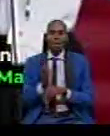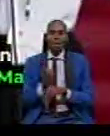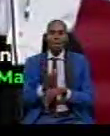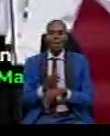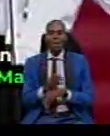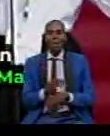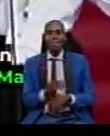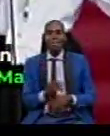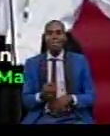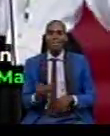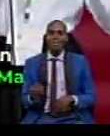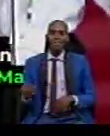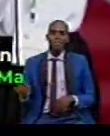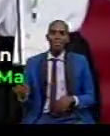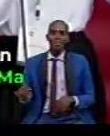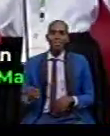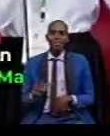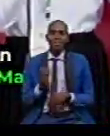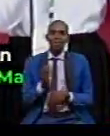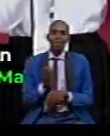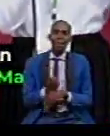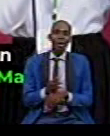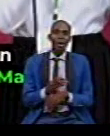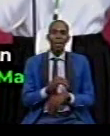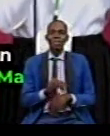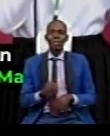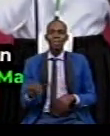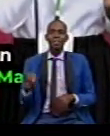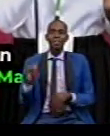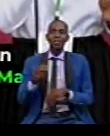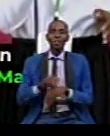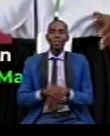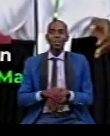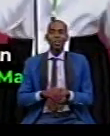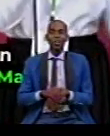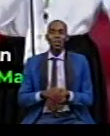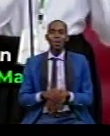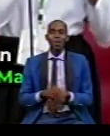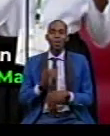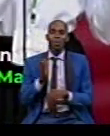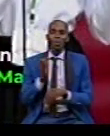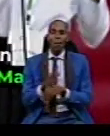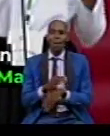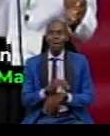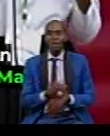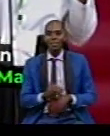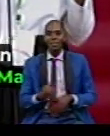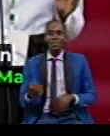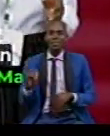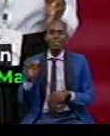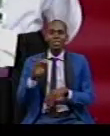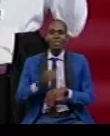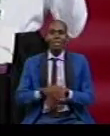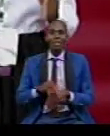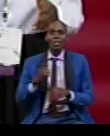Don't go away, you wait behind to participate in the testimony section,